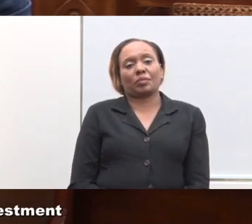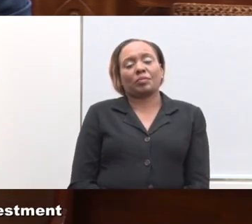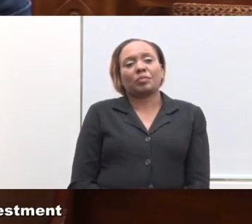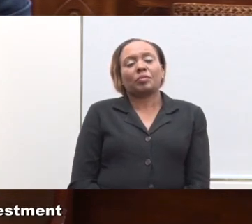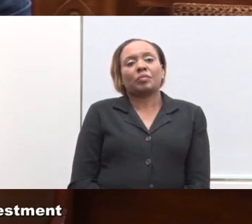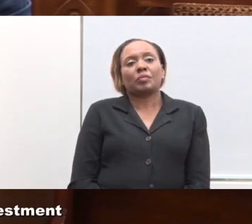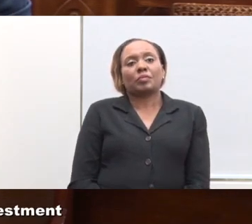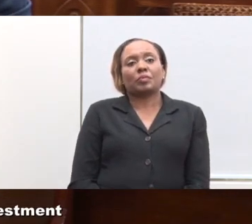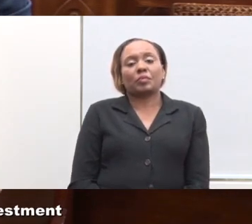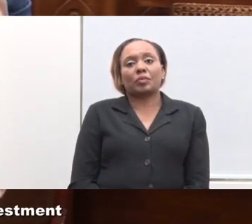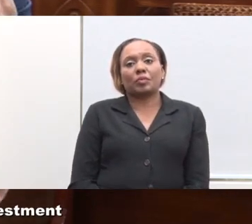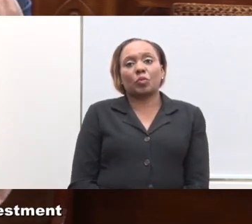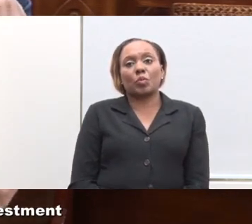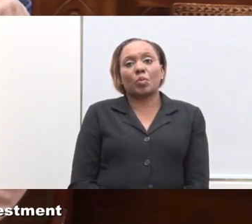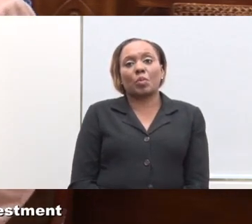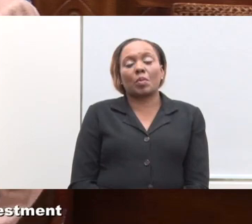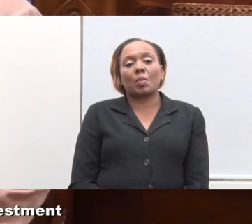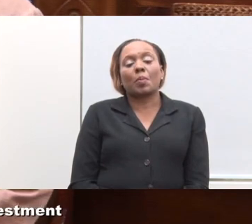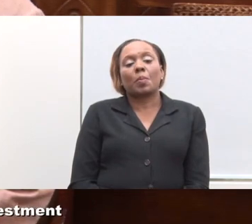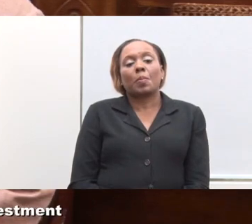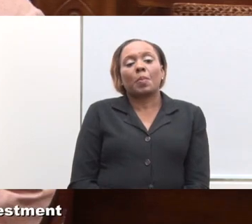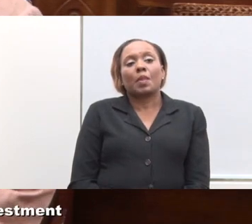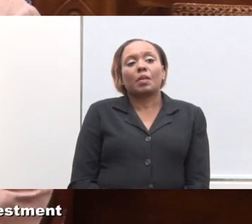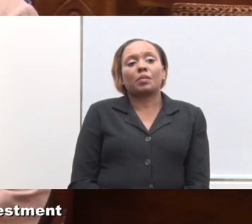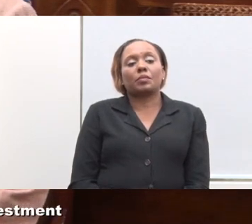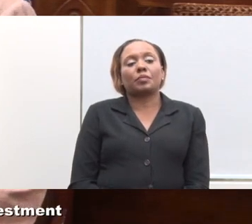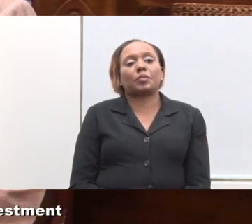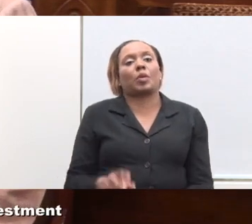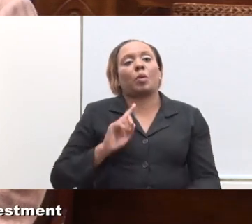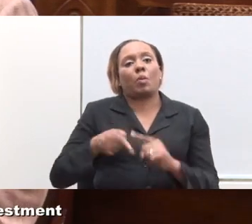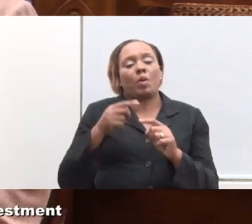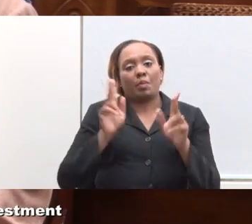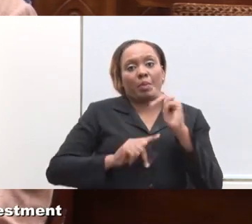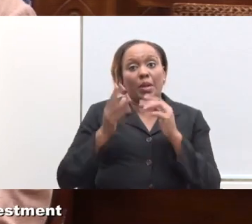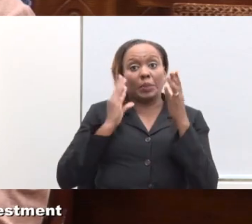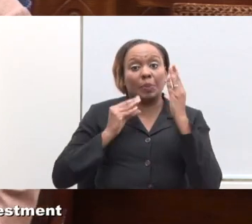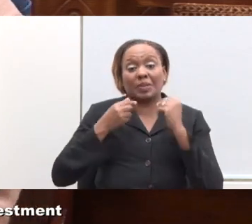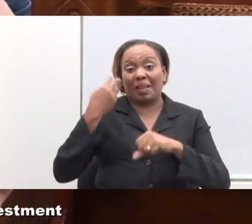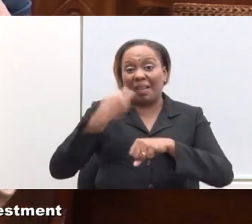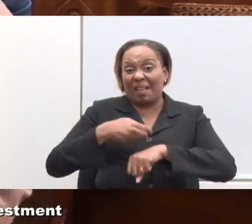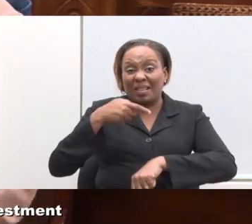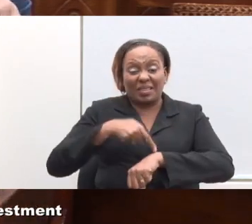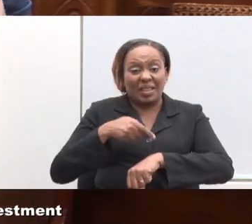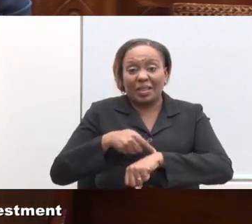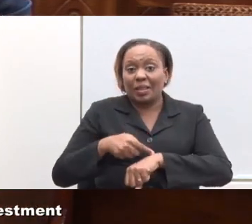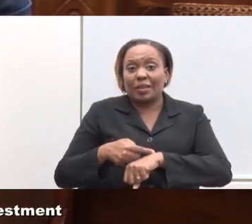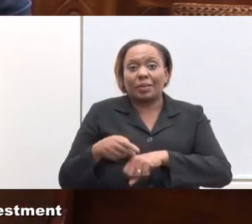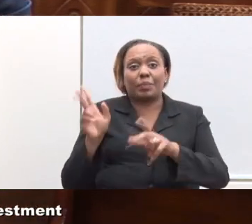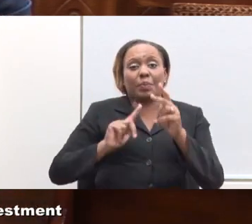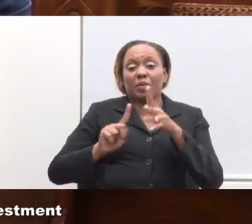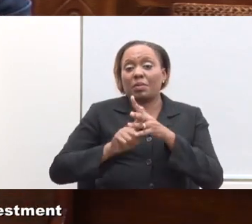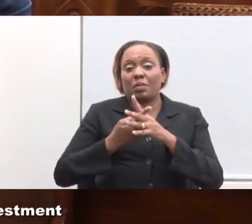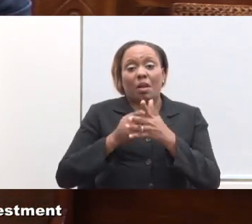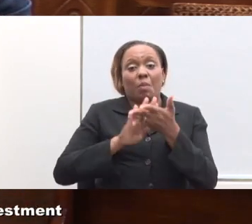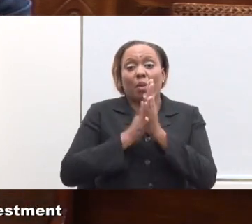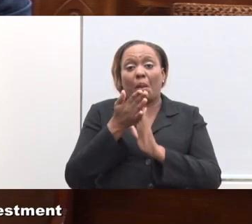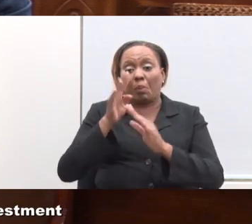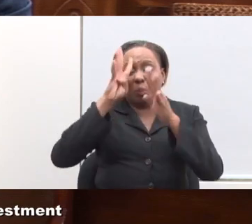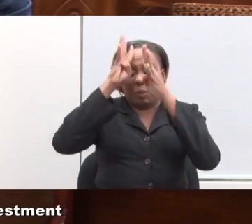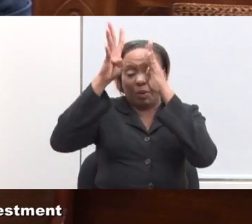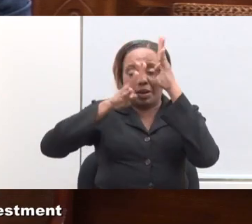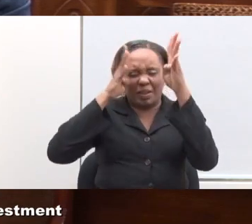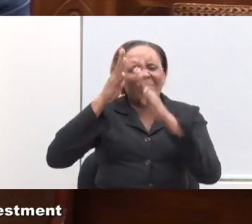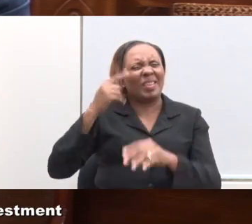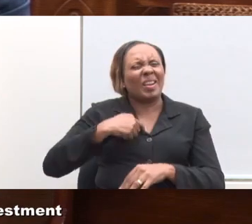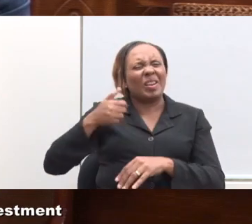time that there is nothing like a crisis to bring out the ingenuity in people. I remember when the prison burnt, when I went in